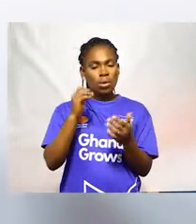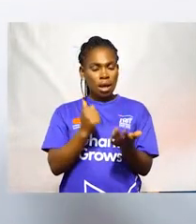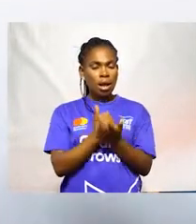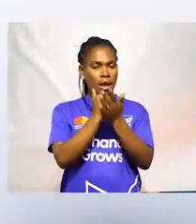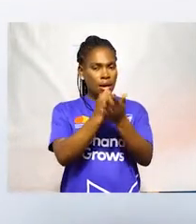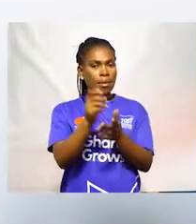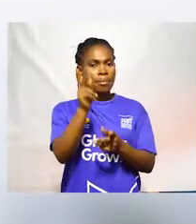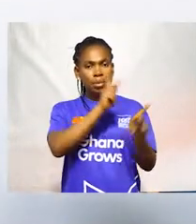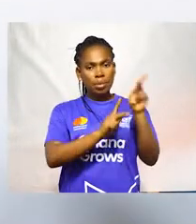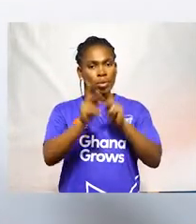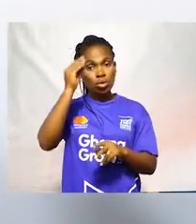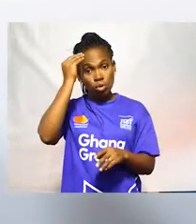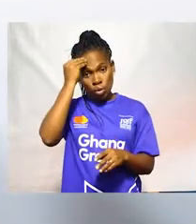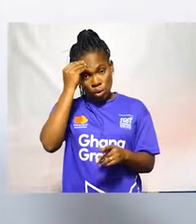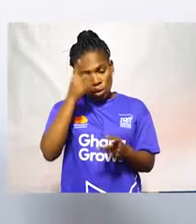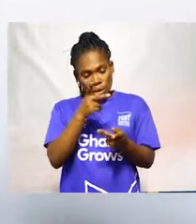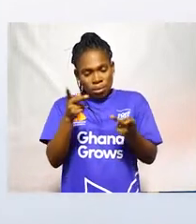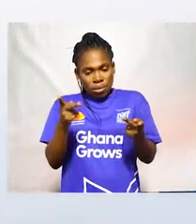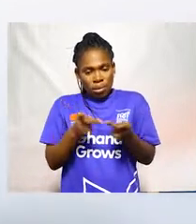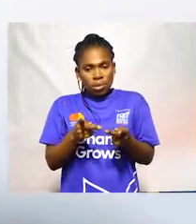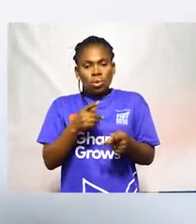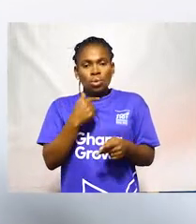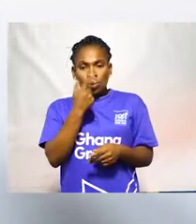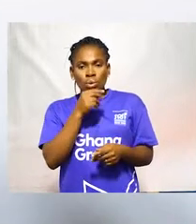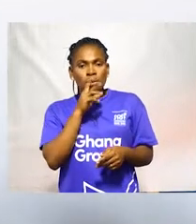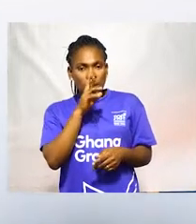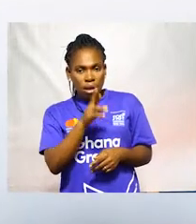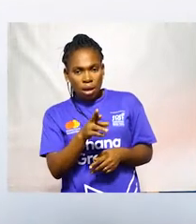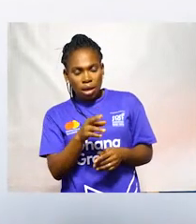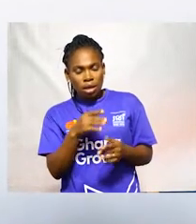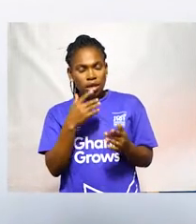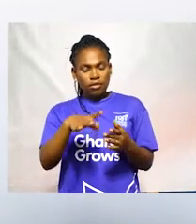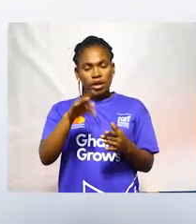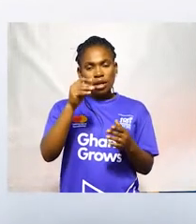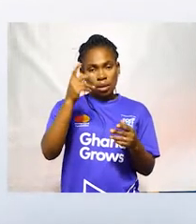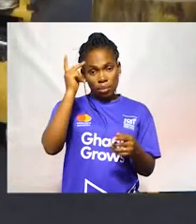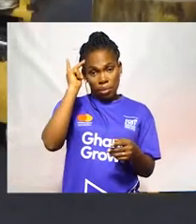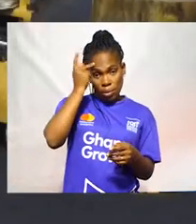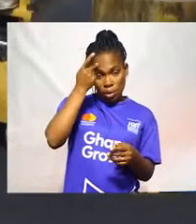they are, they found the purpose for their lives, and they are living it to the glory of God.